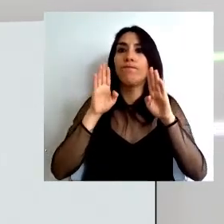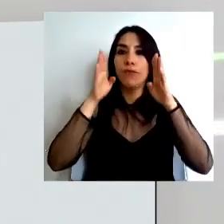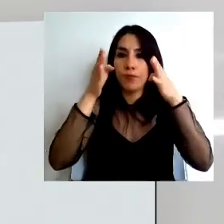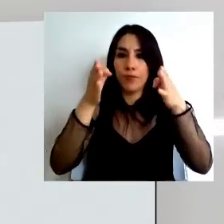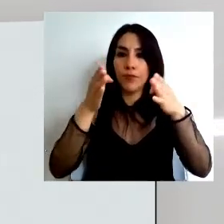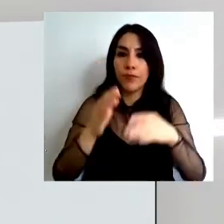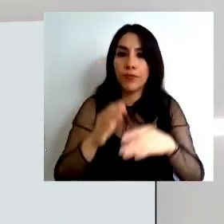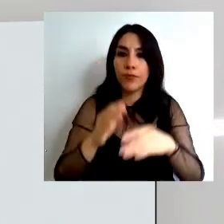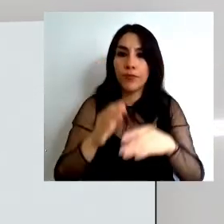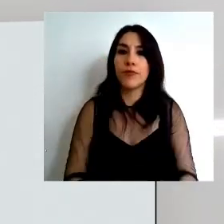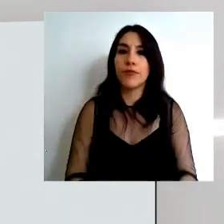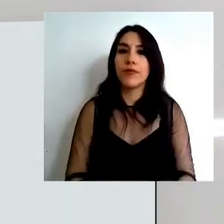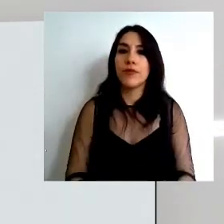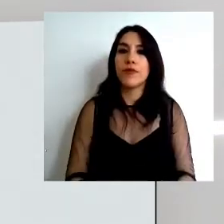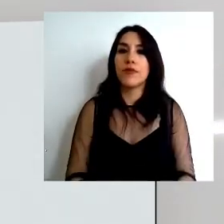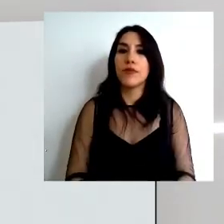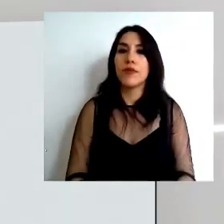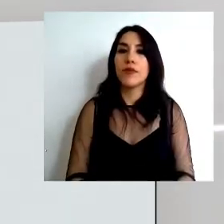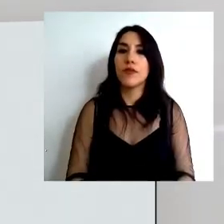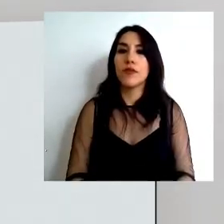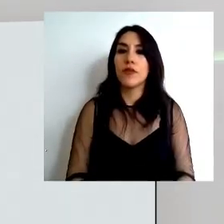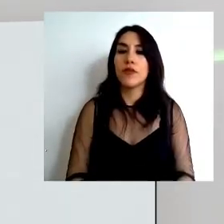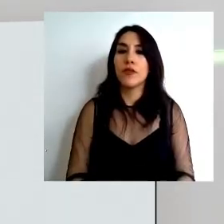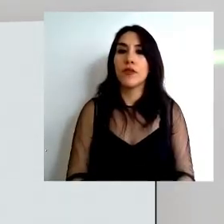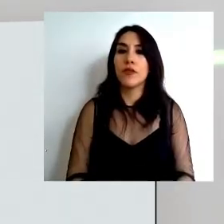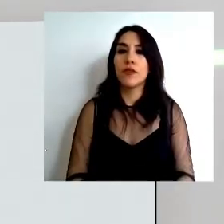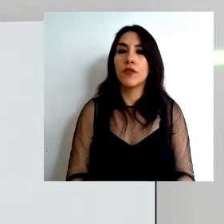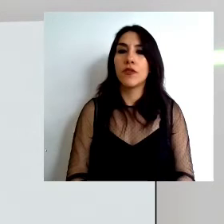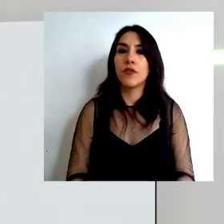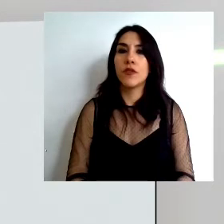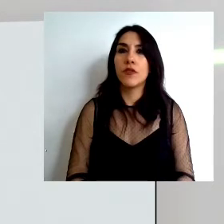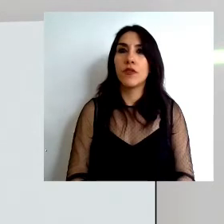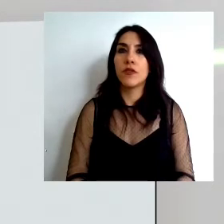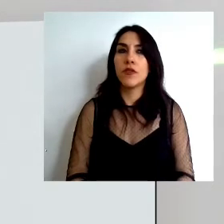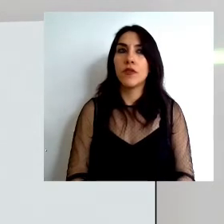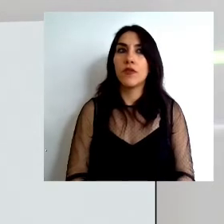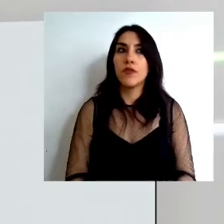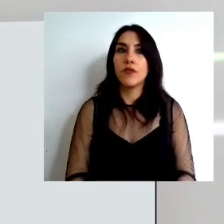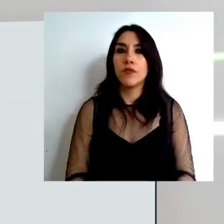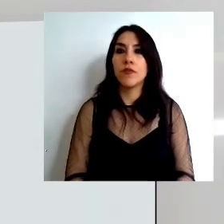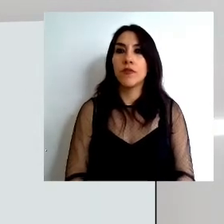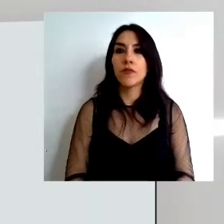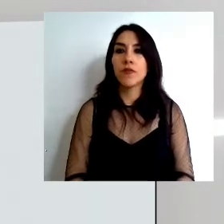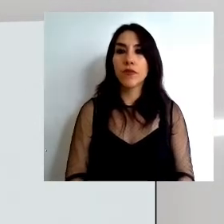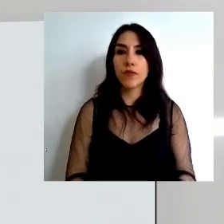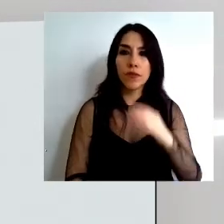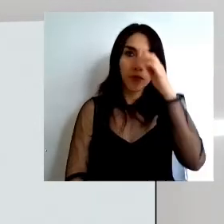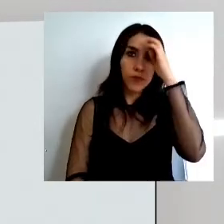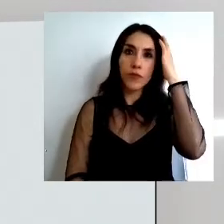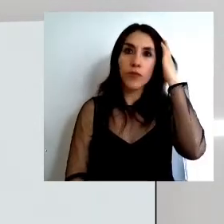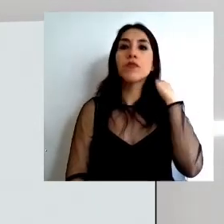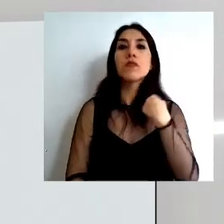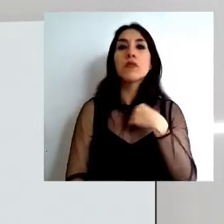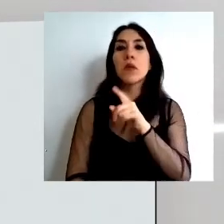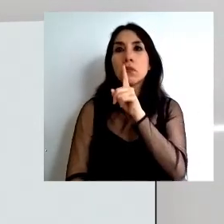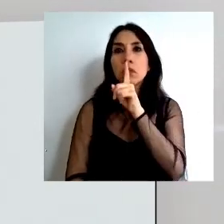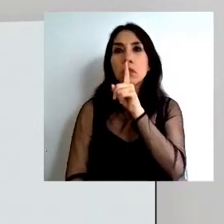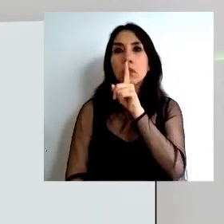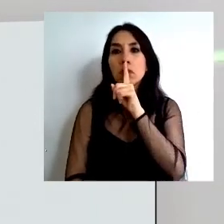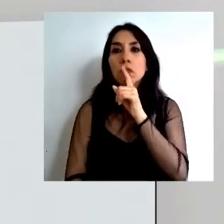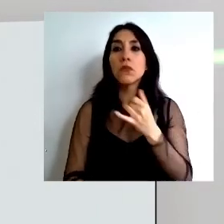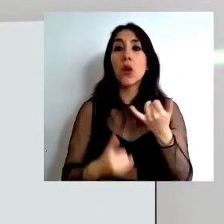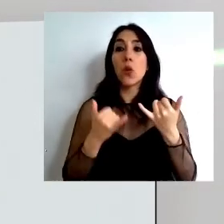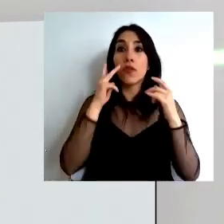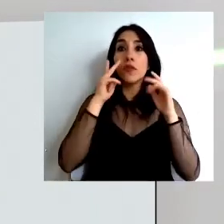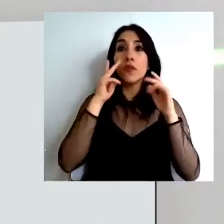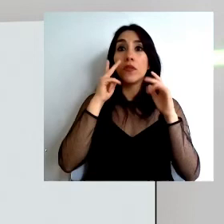you know, the originator, as we call it often, or the social entrepreneur, the organization who has to decide what to replicate, how to replicate,